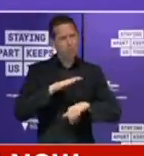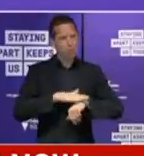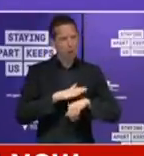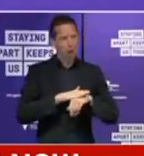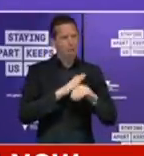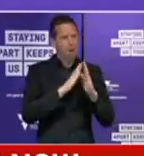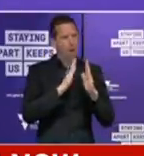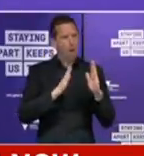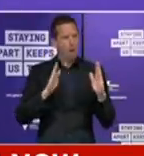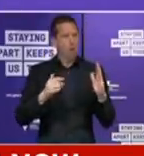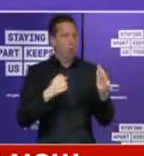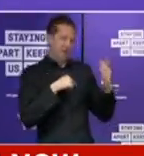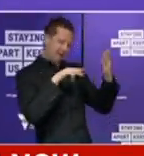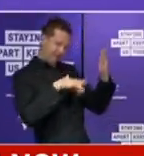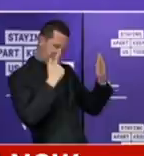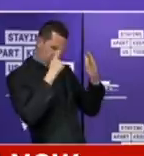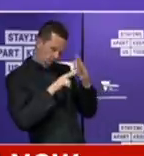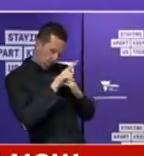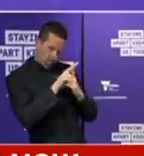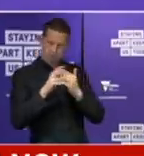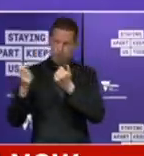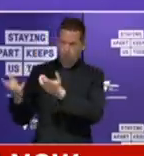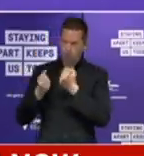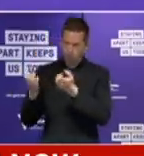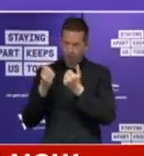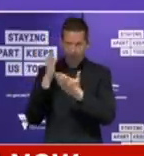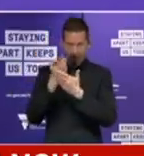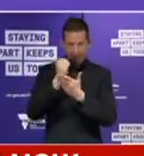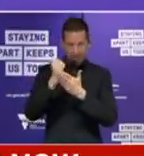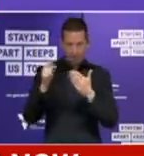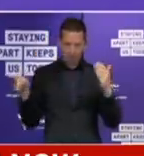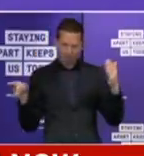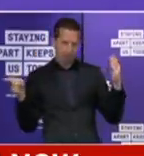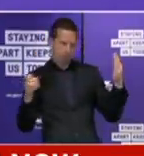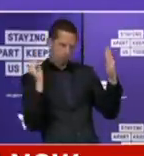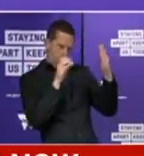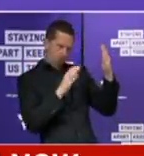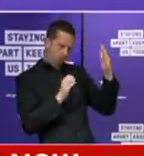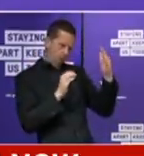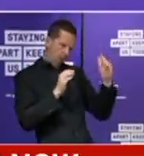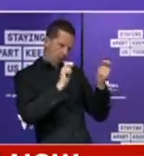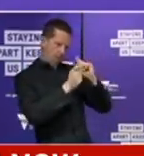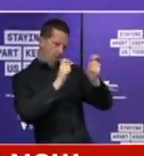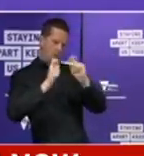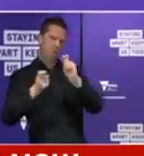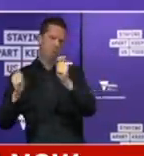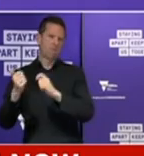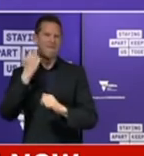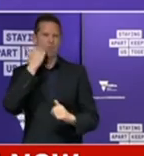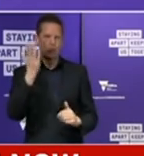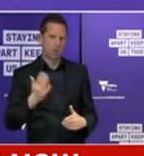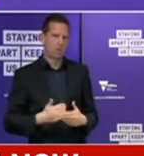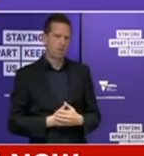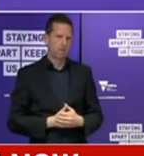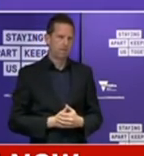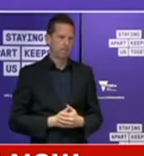by actuals, assumptions get replaced by the actual numbers that we're seeing each and every day. And the point I'm making is it's not just